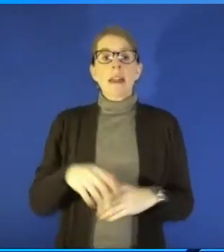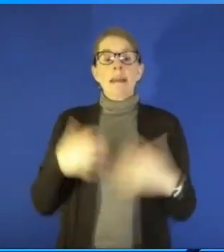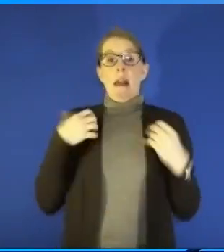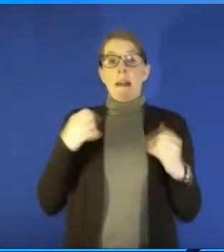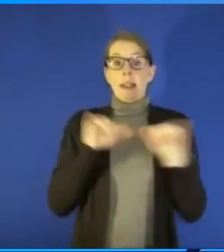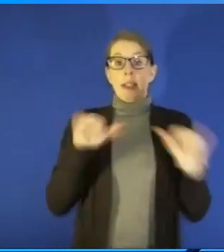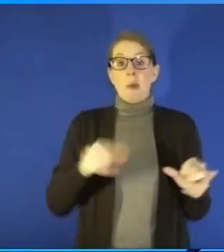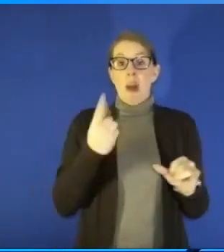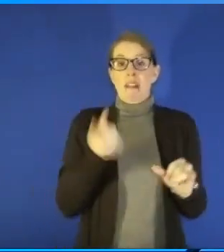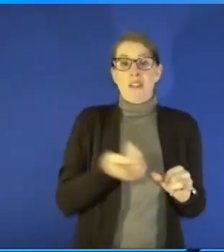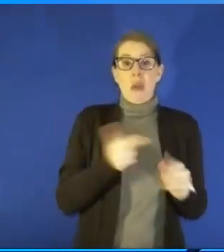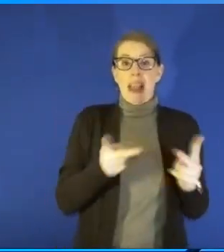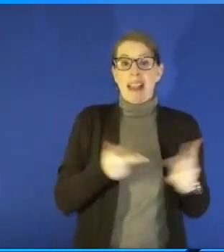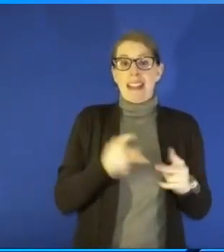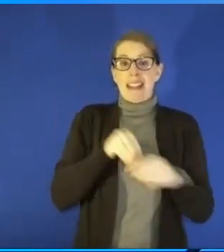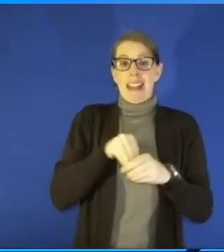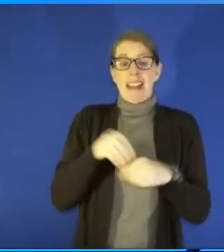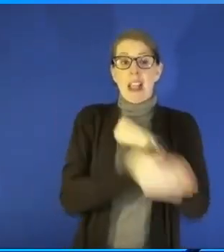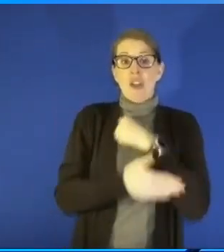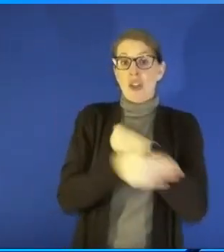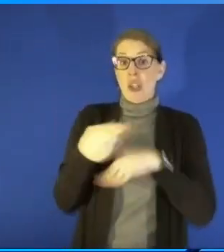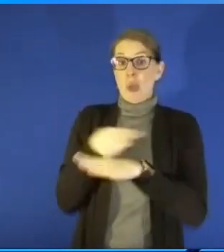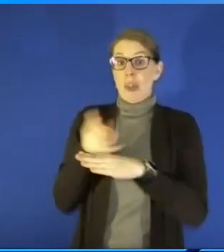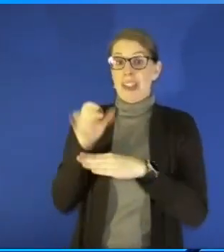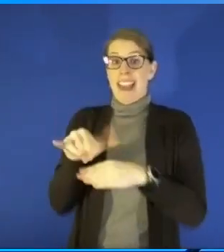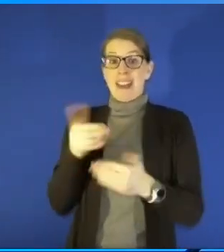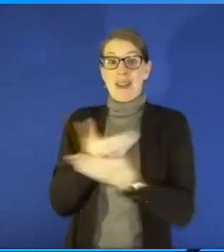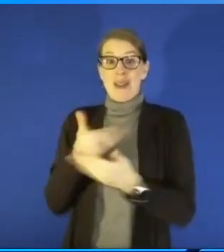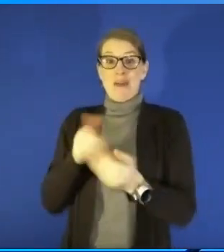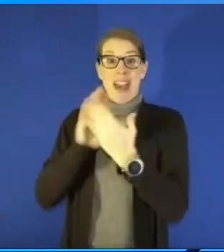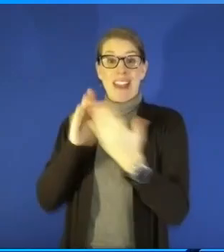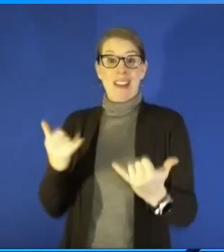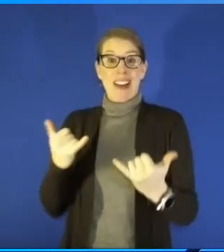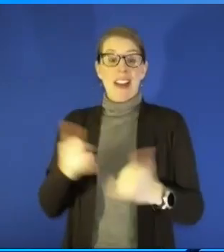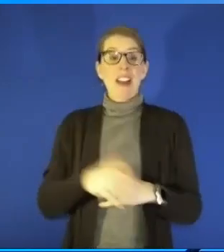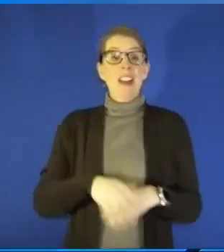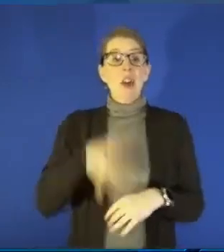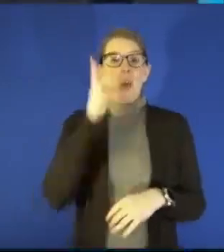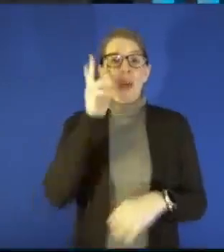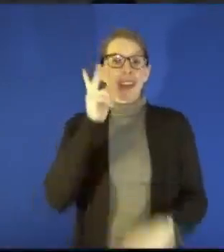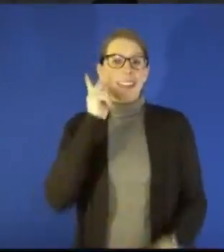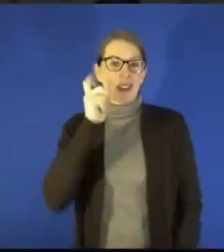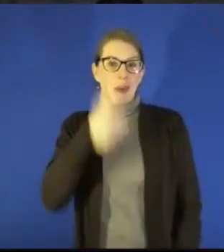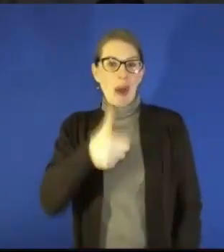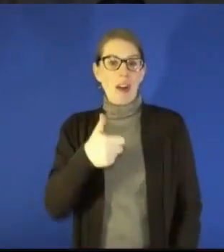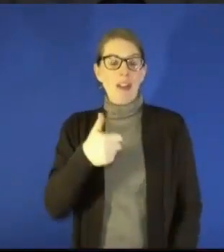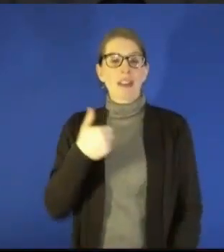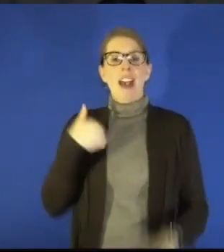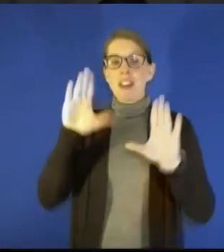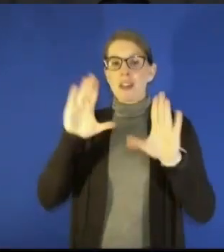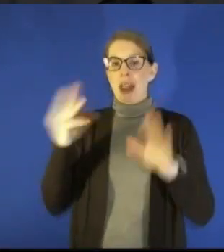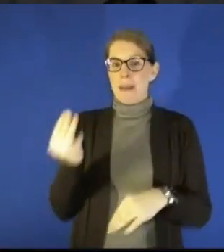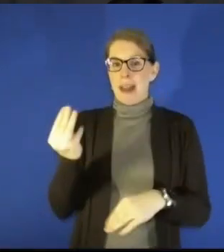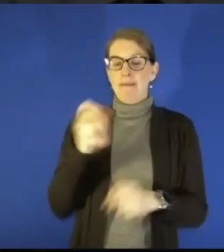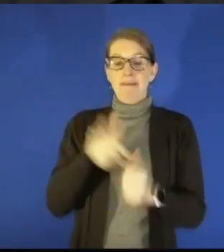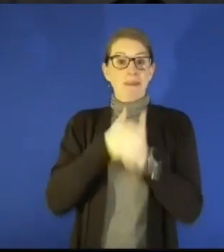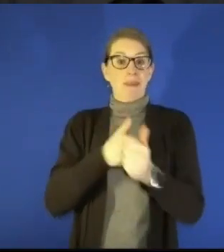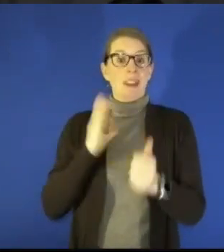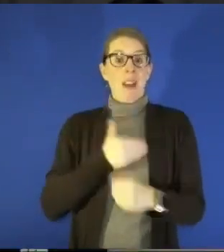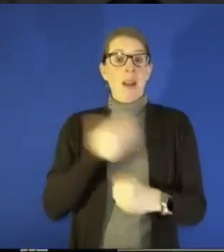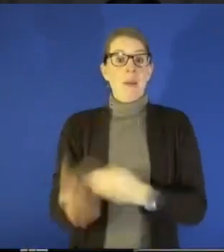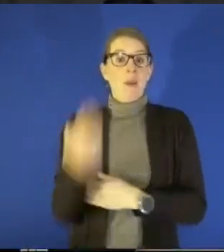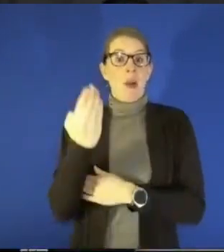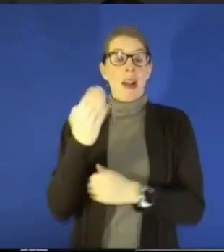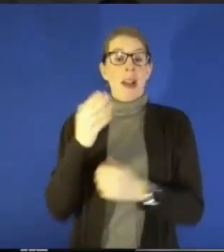country to be using it right now. We'll talk all about that coming up tomorrow. Everyone, have a great Monday. Subscribe to our morning medical update